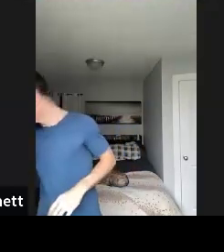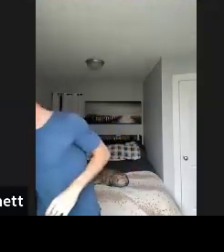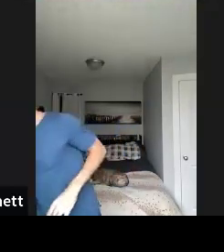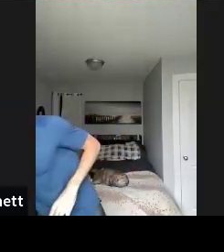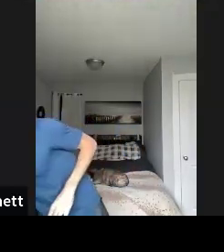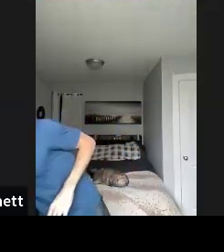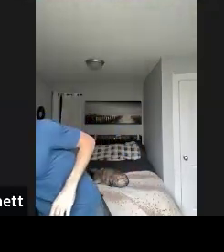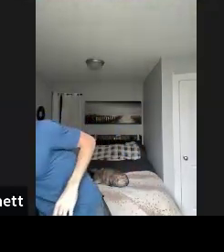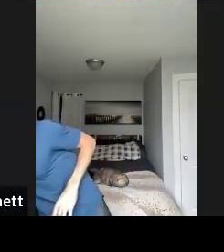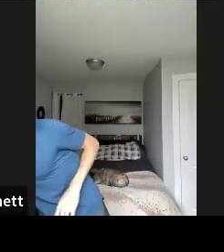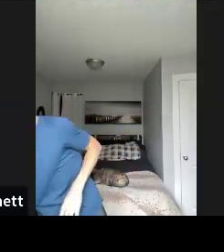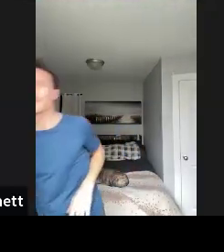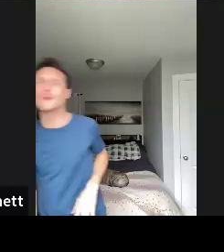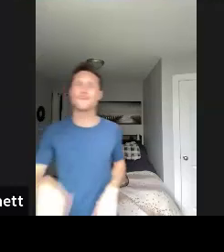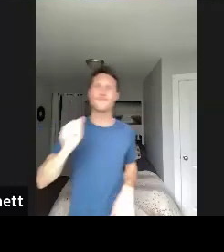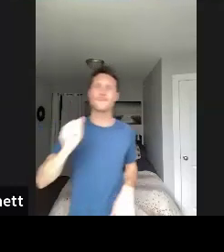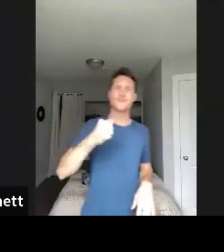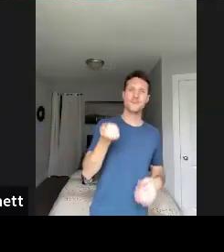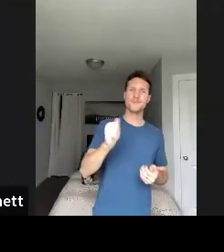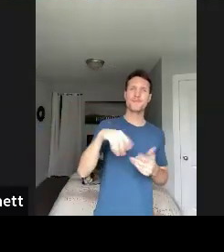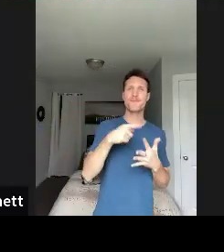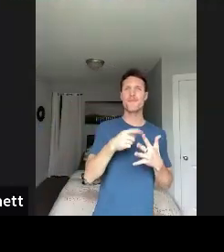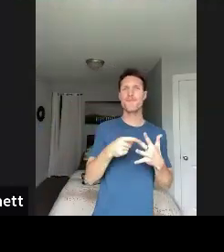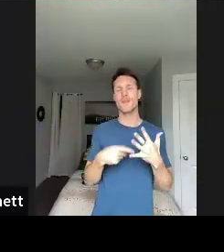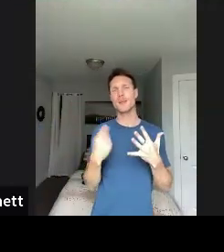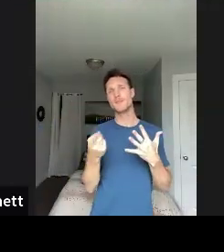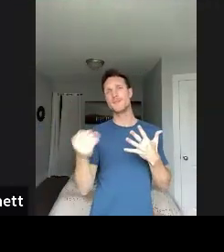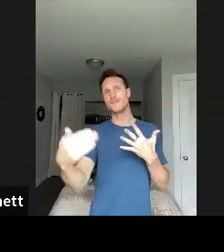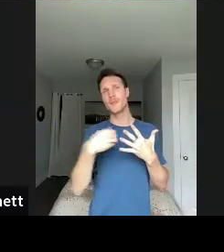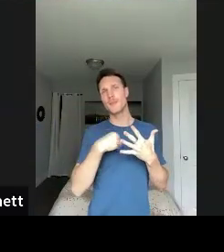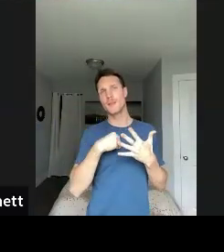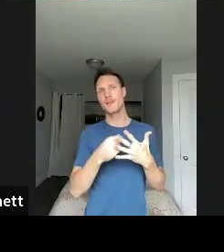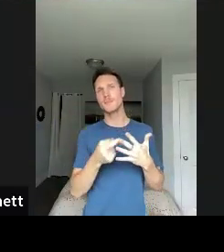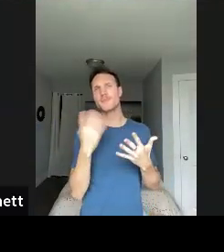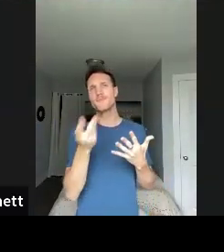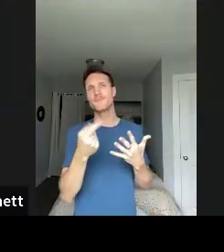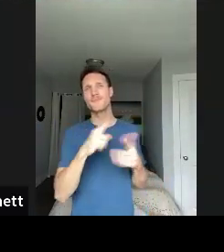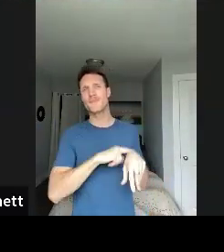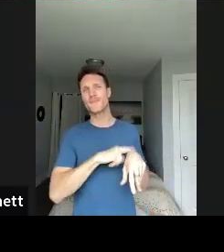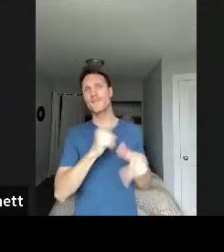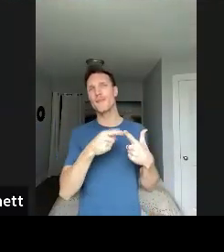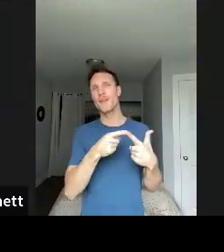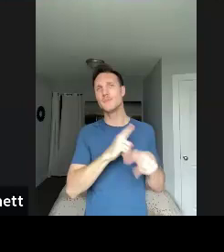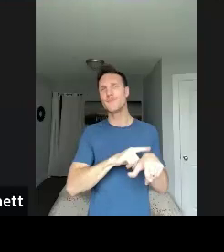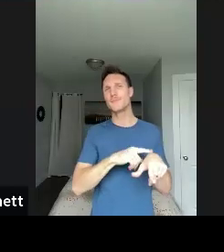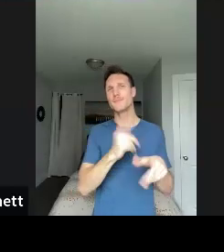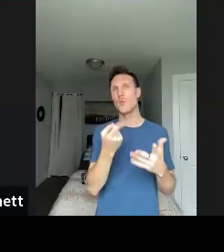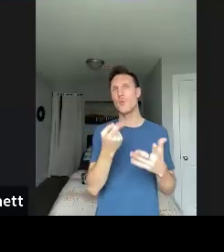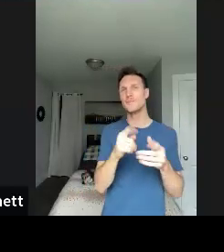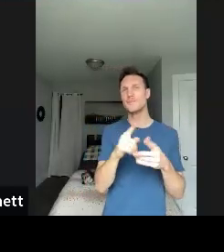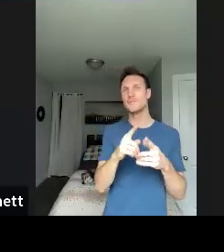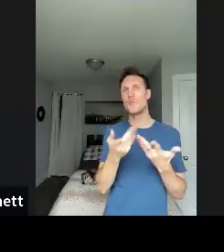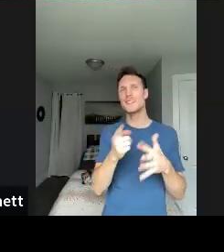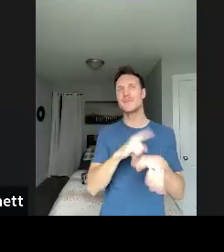here. The first question that I see in the chat is, what is the timeline for changes to the TCM model